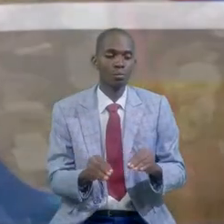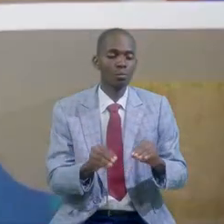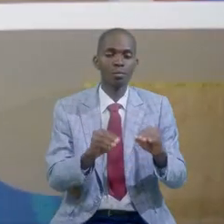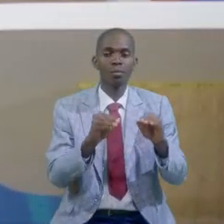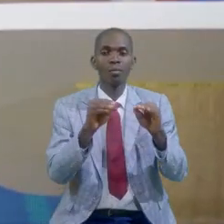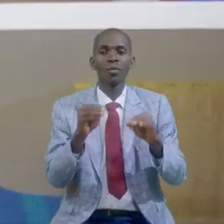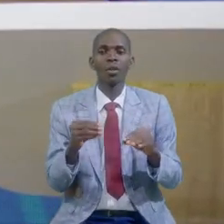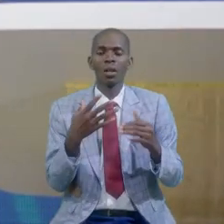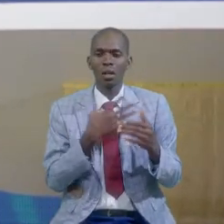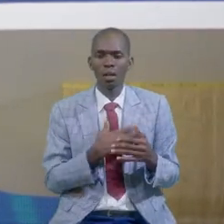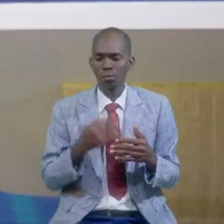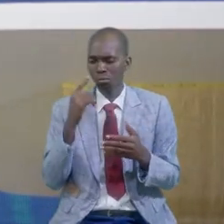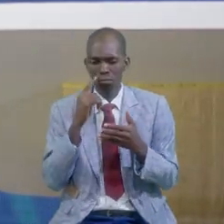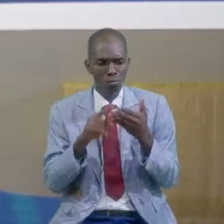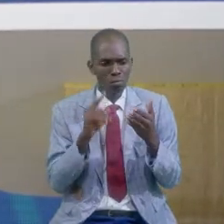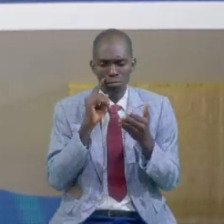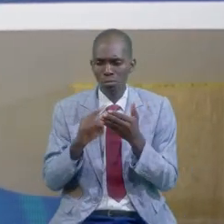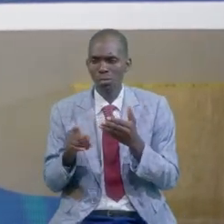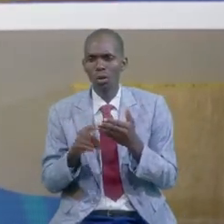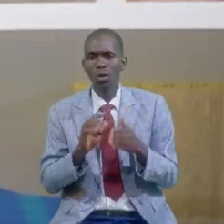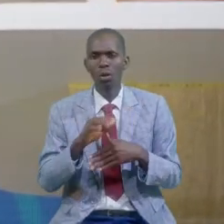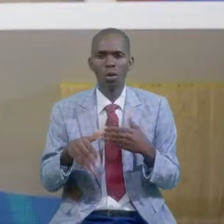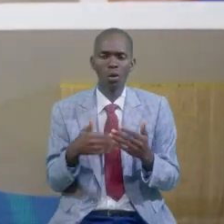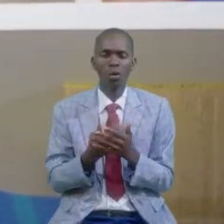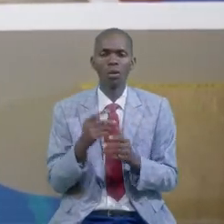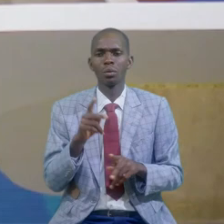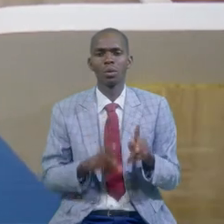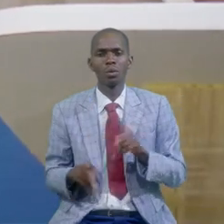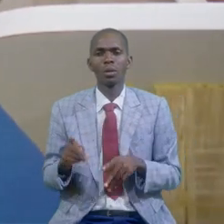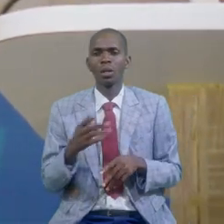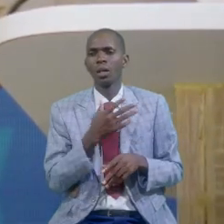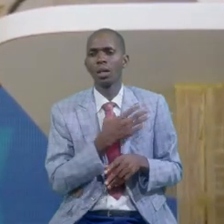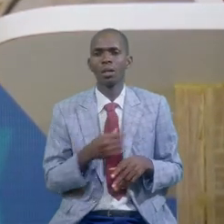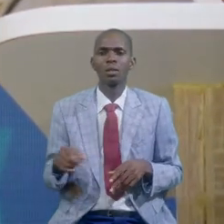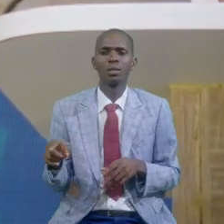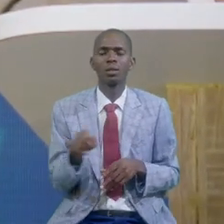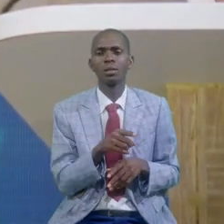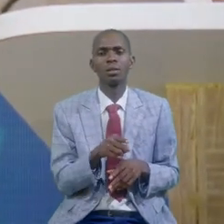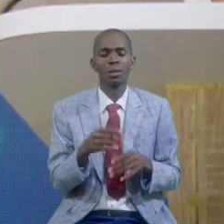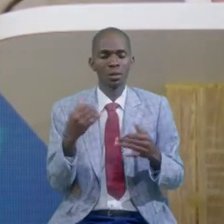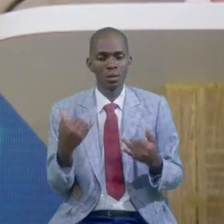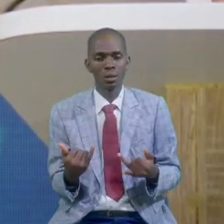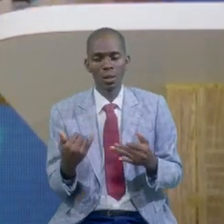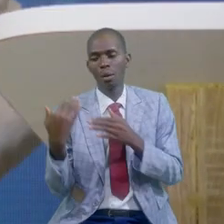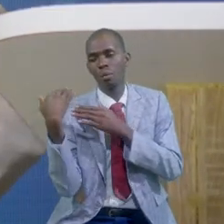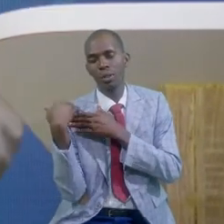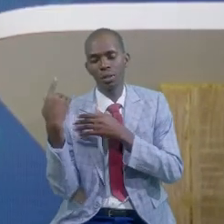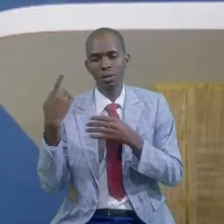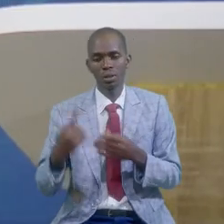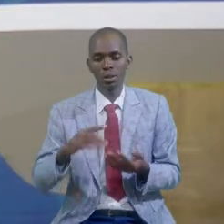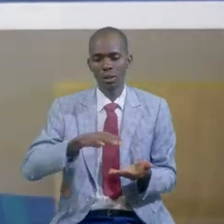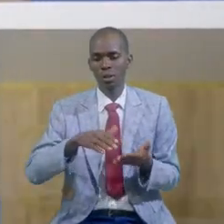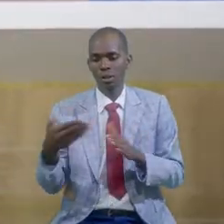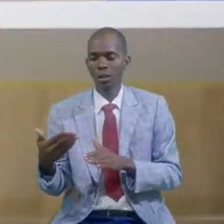people there and they carried the death that they pronounced on Peter.